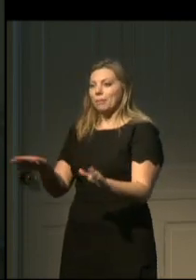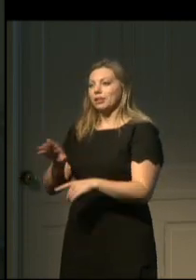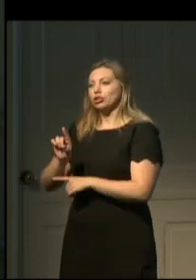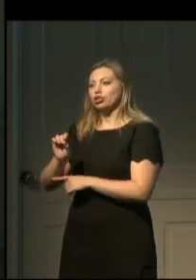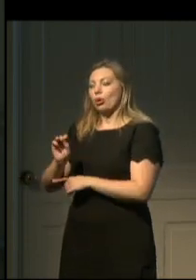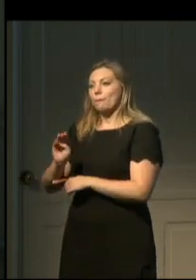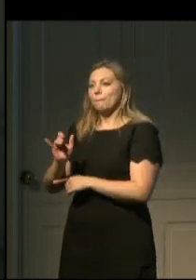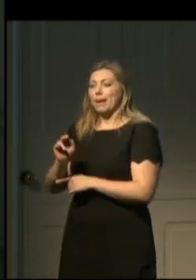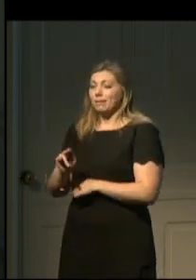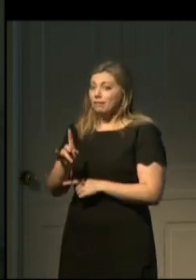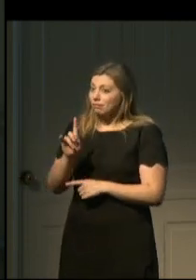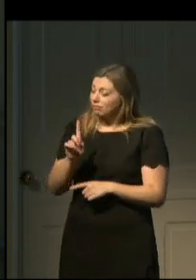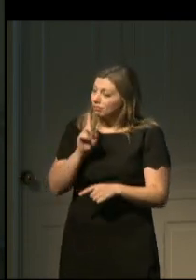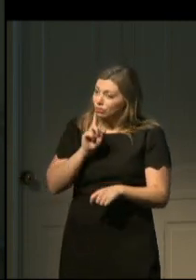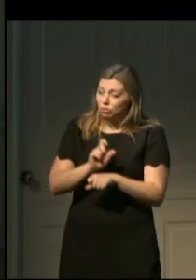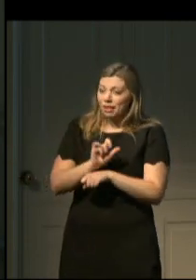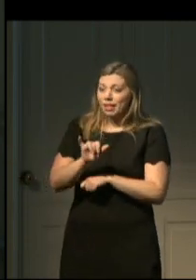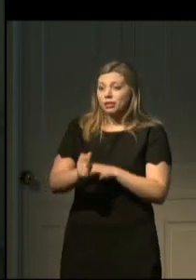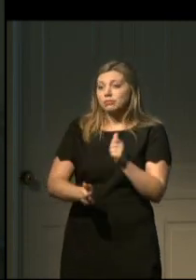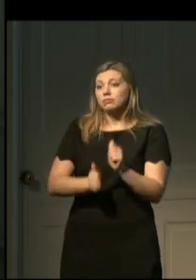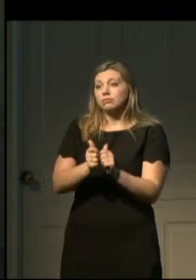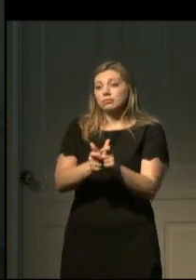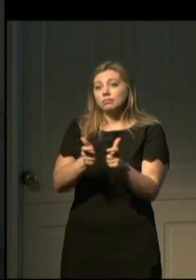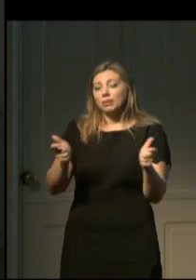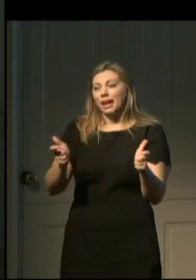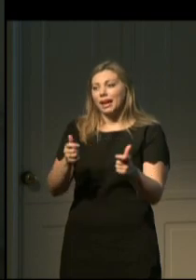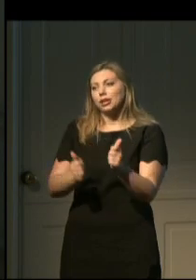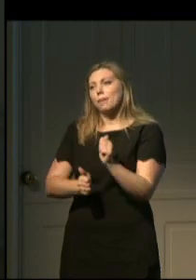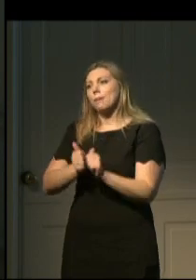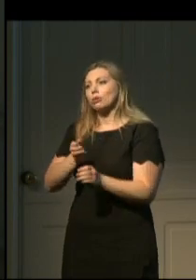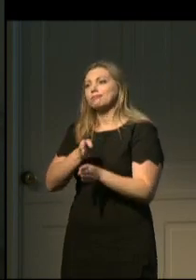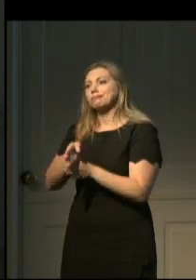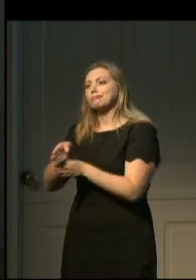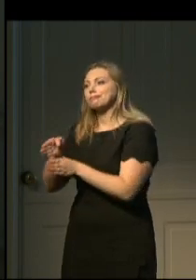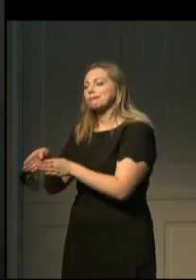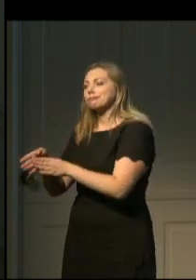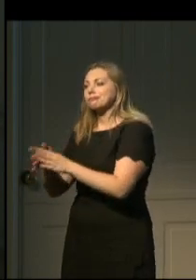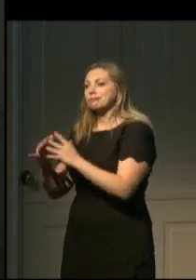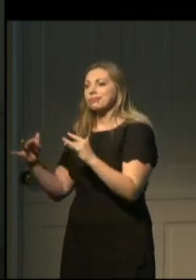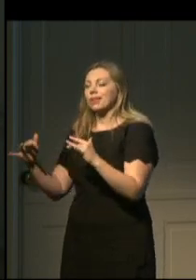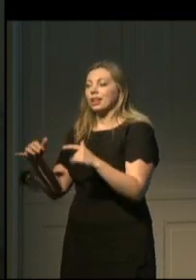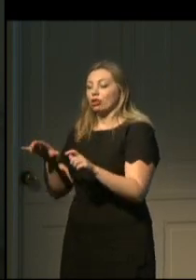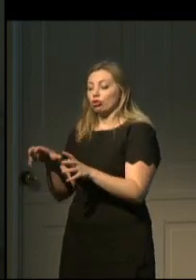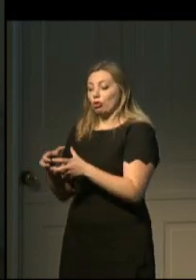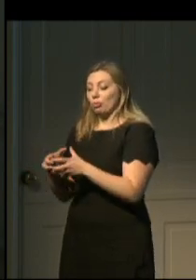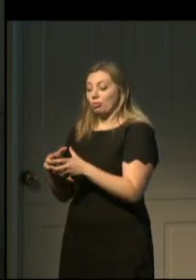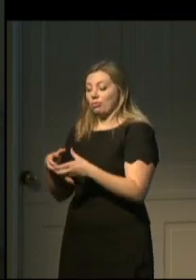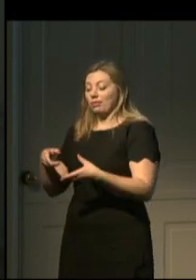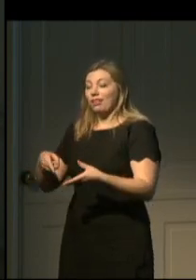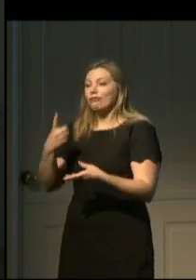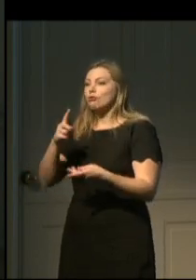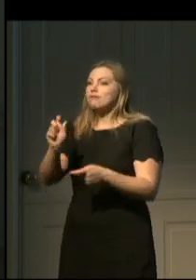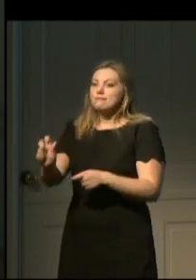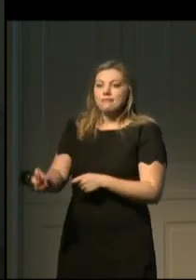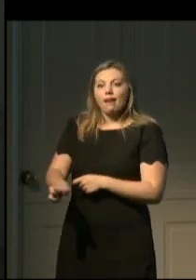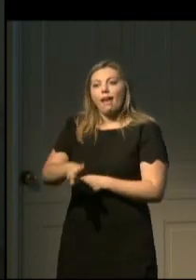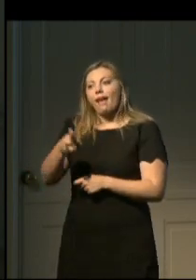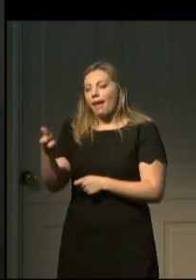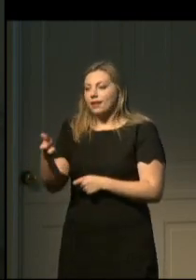largest and the most interdisciplinary collection of objects to date in any open